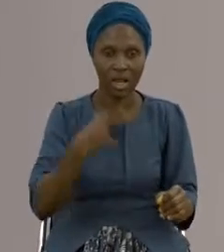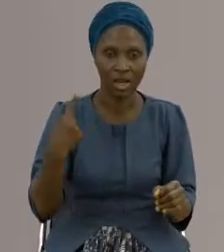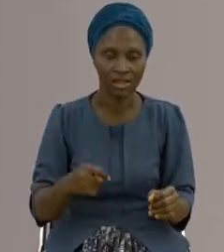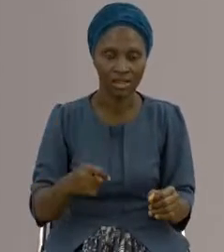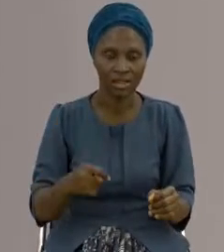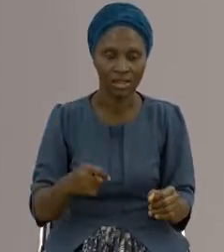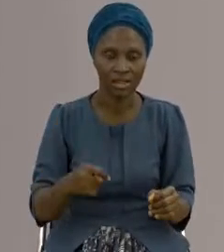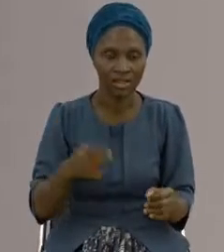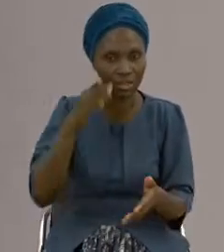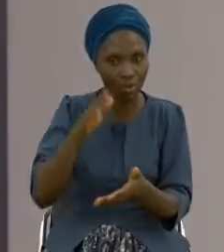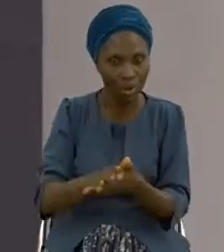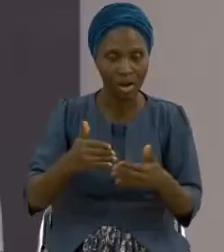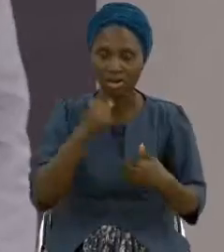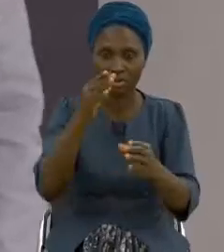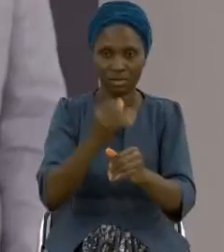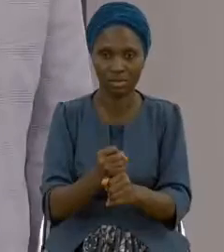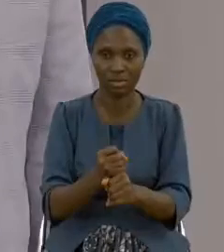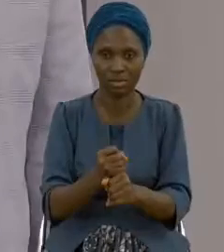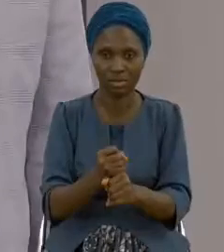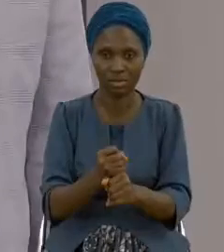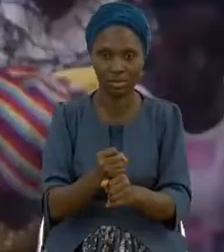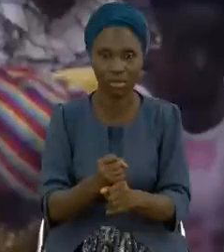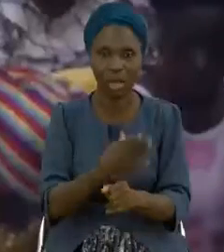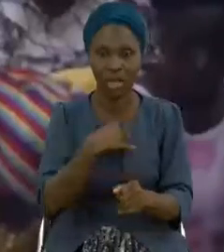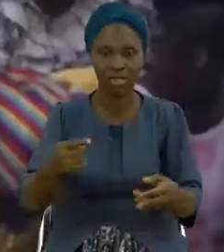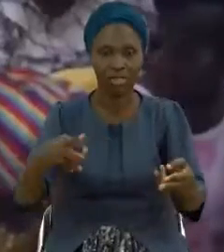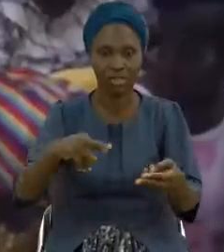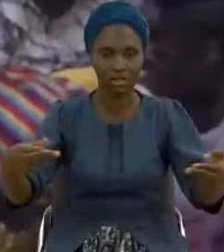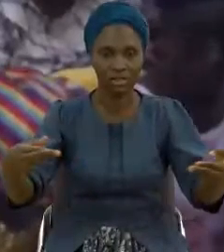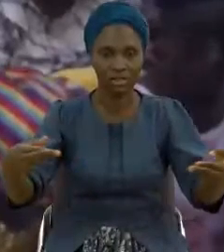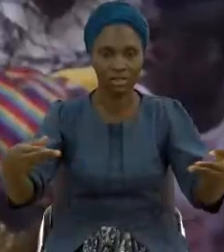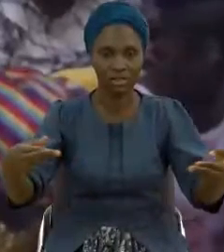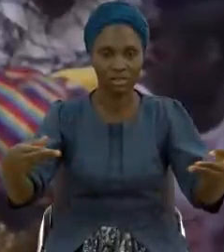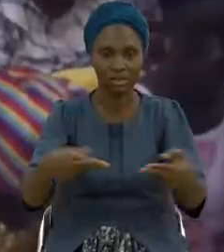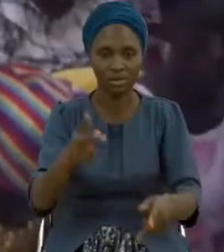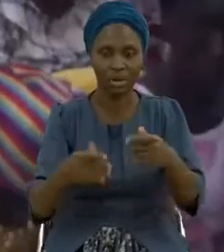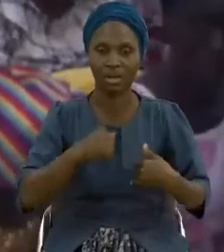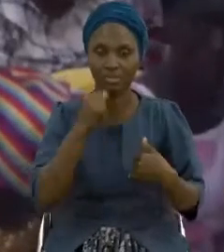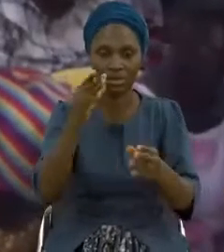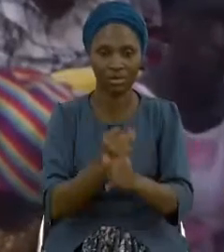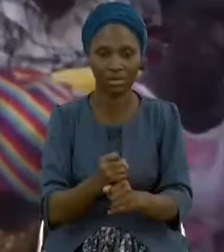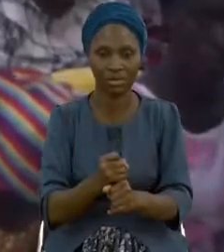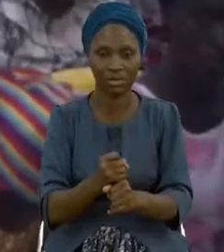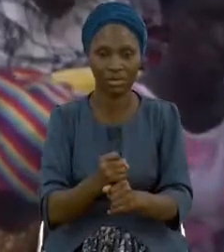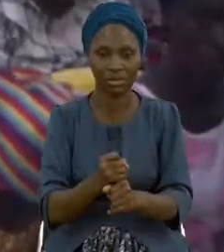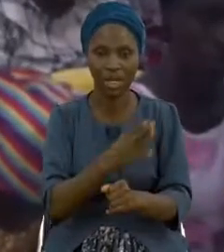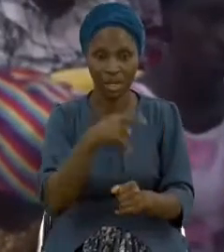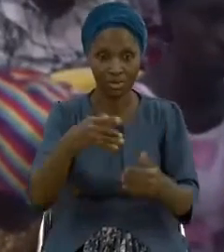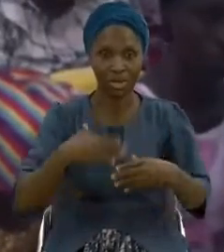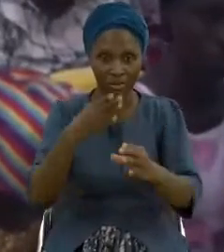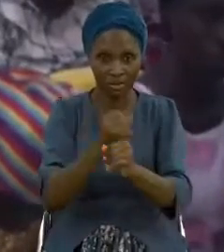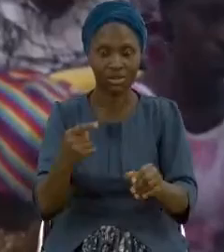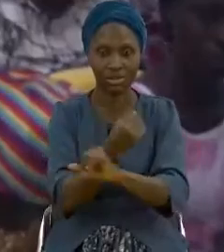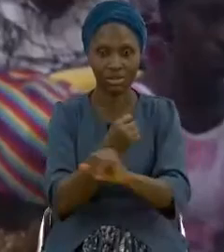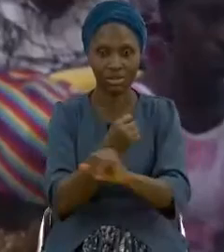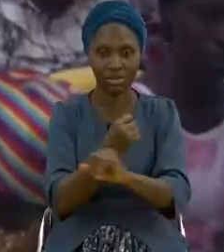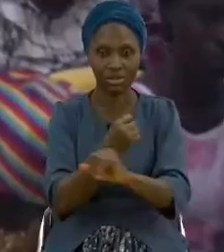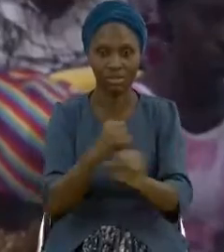it. Why is it you can talk about family matters, you're not ashamed? You can talk